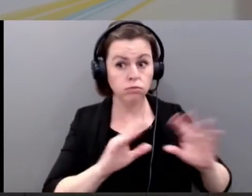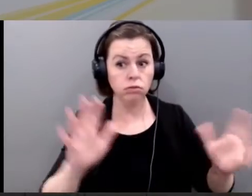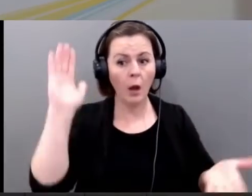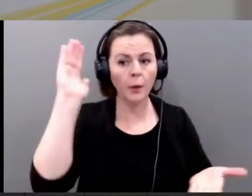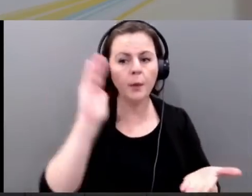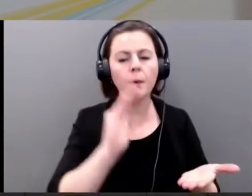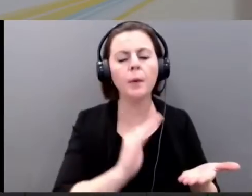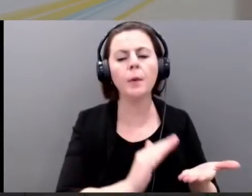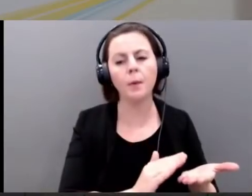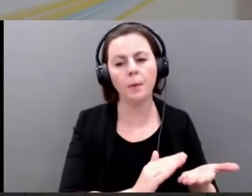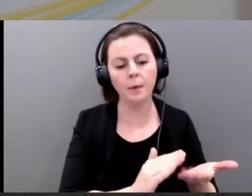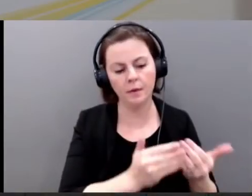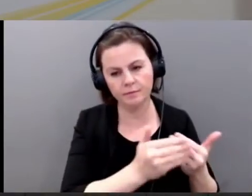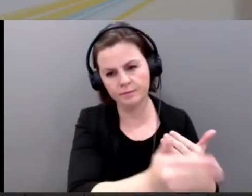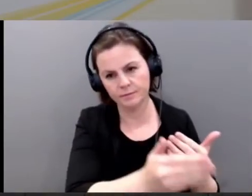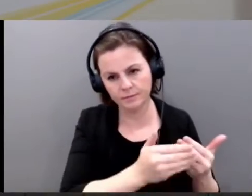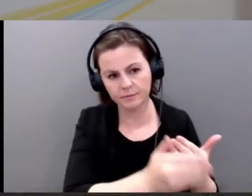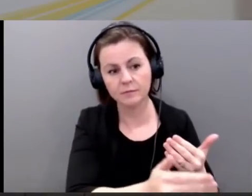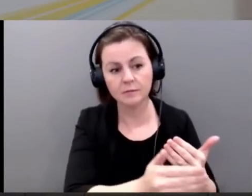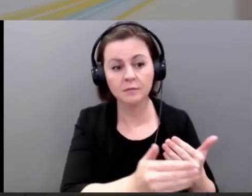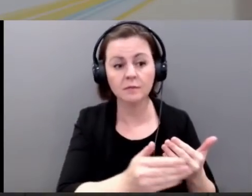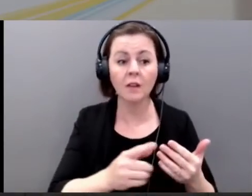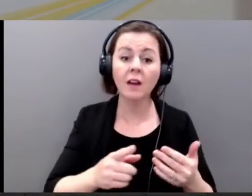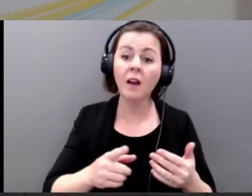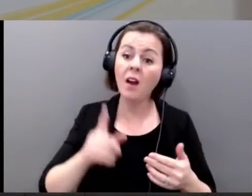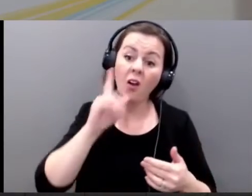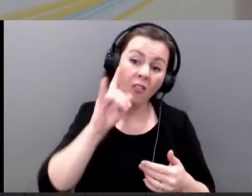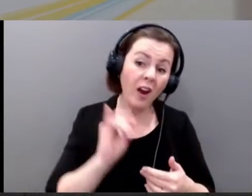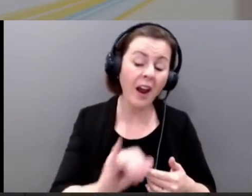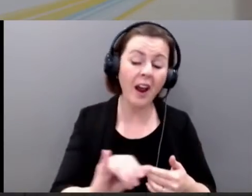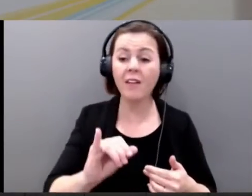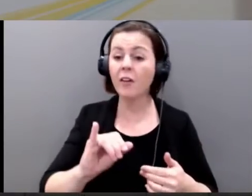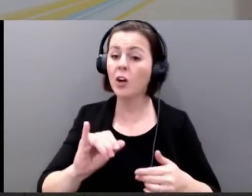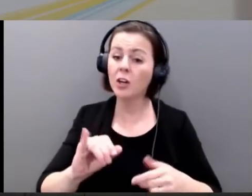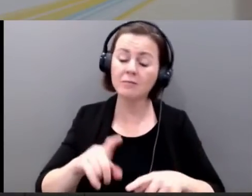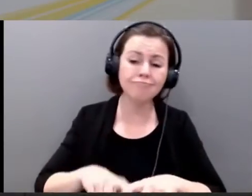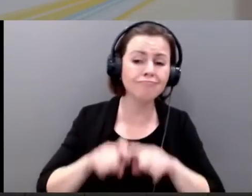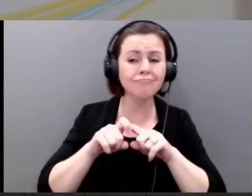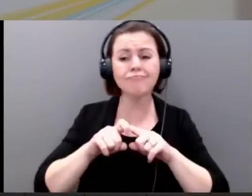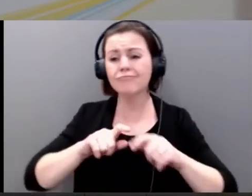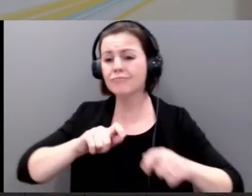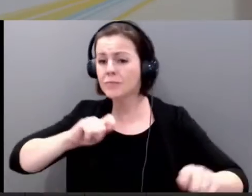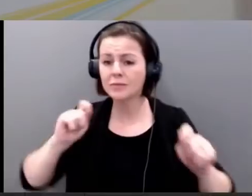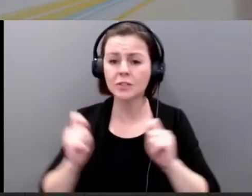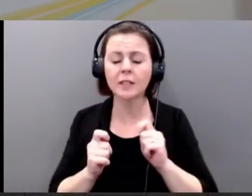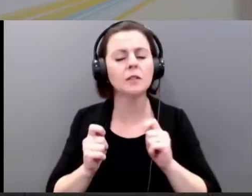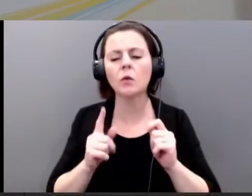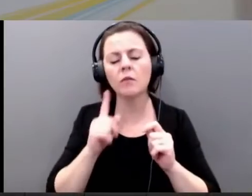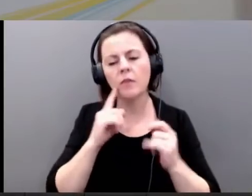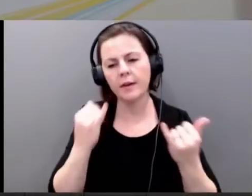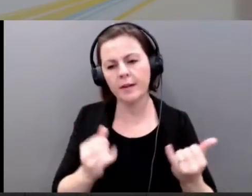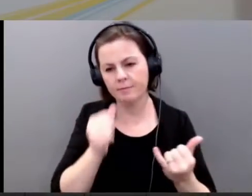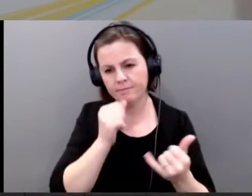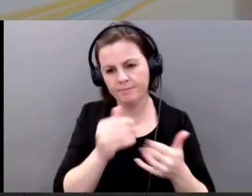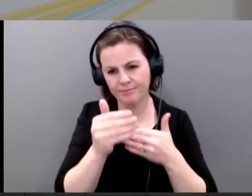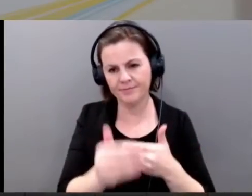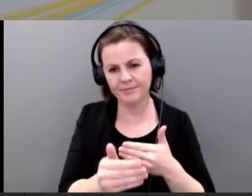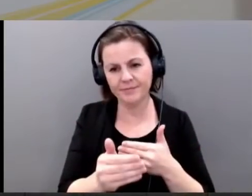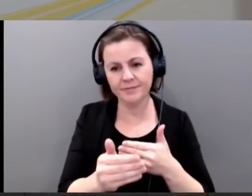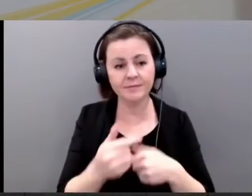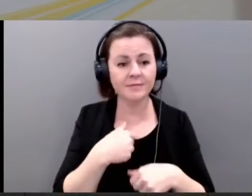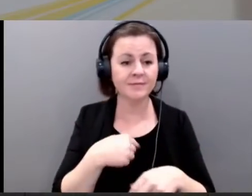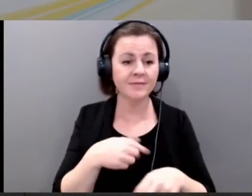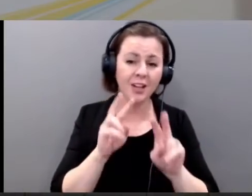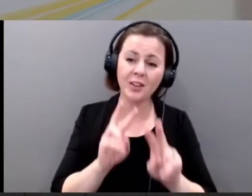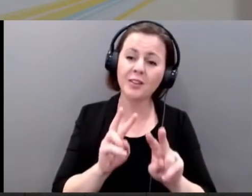weeks. These changes are not forever, just for now. And I look forward to the day when we are sitting